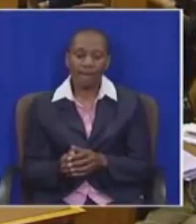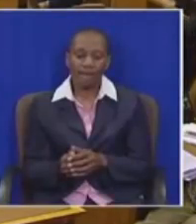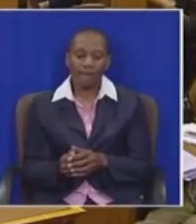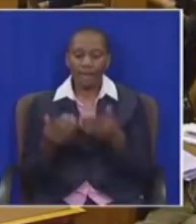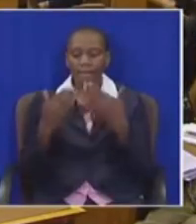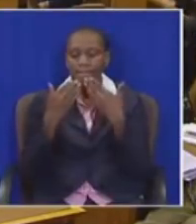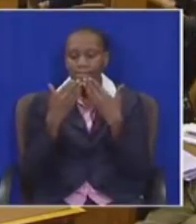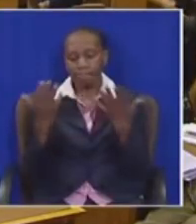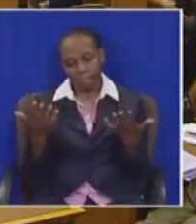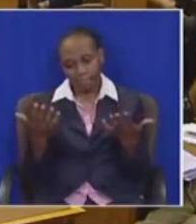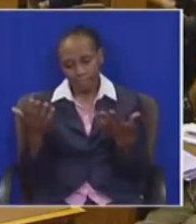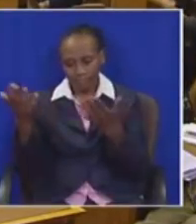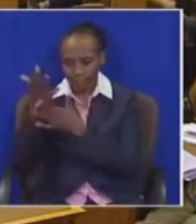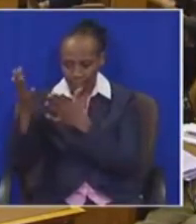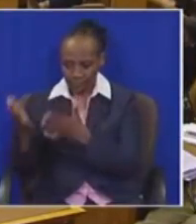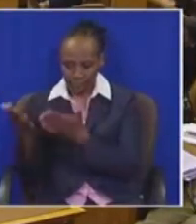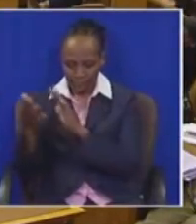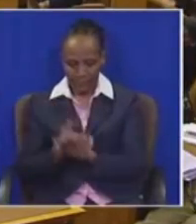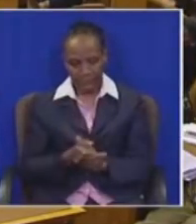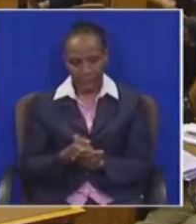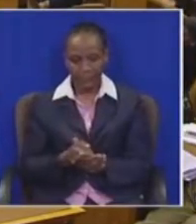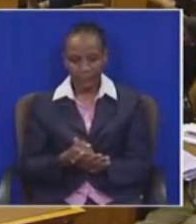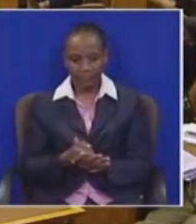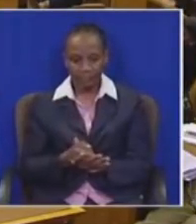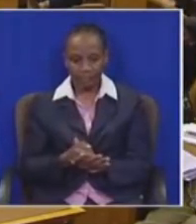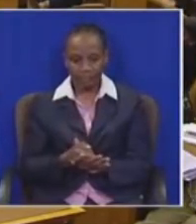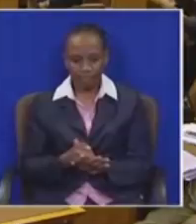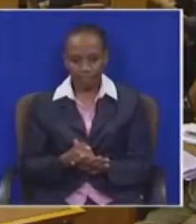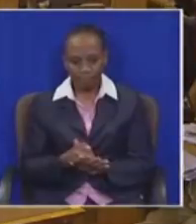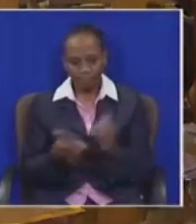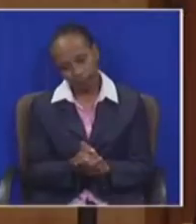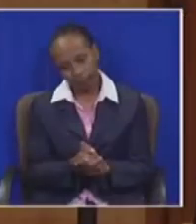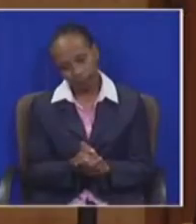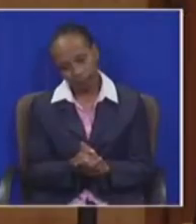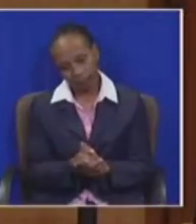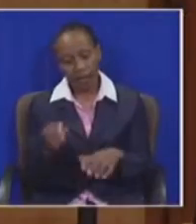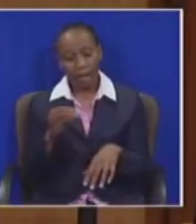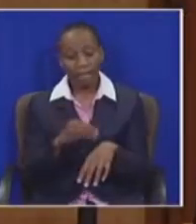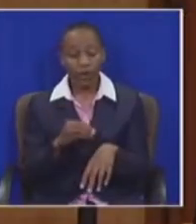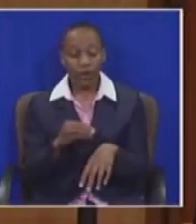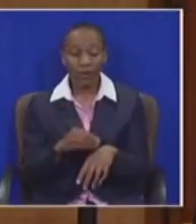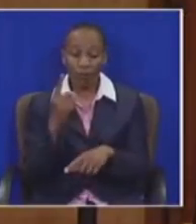Thank you, Honorable Speaker. Thank you, Honorable Deputy President Desti.